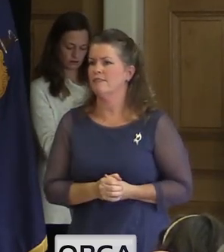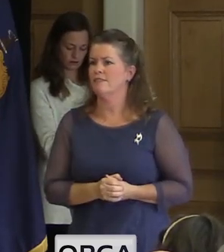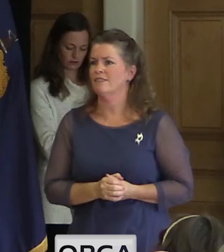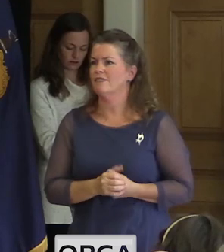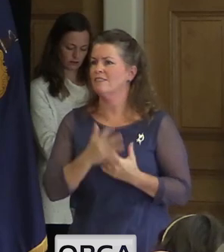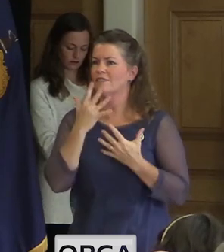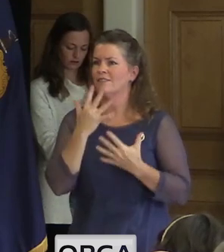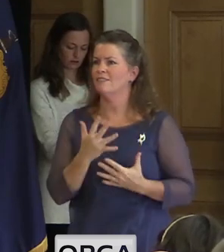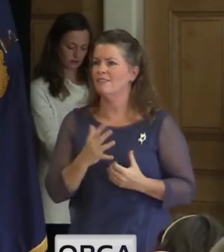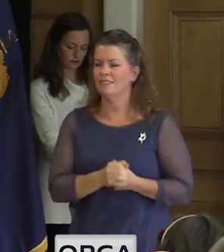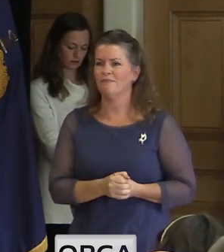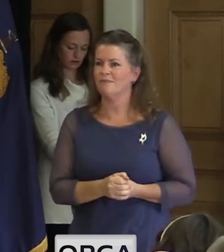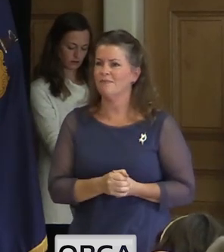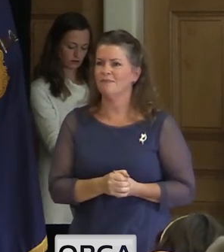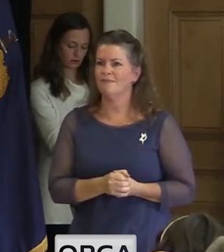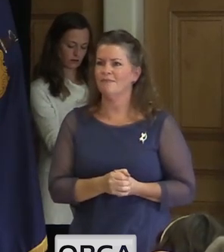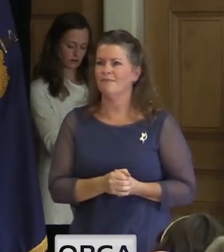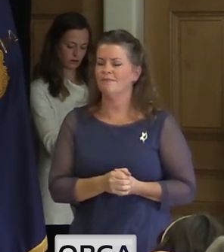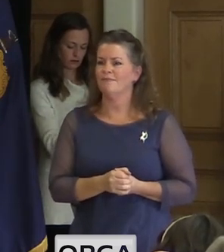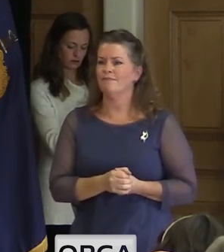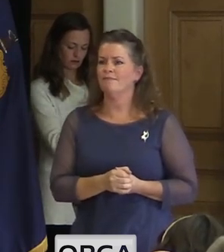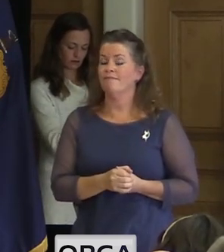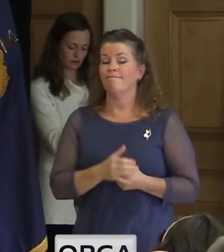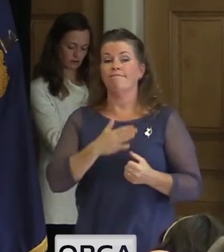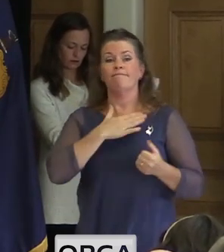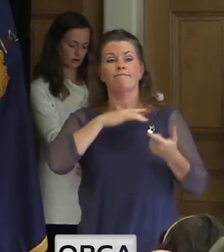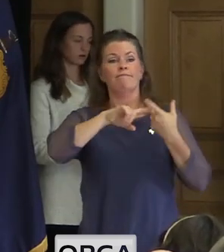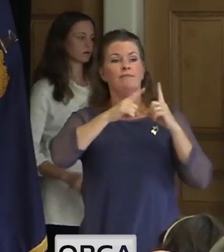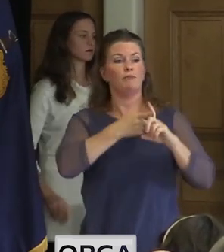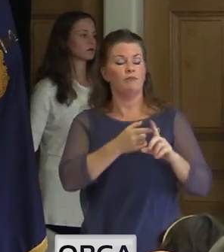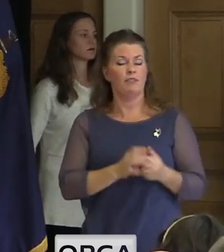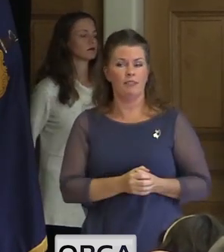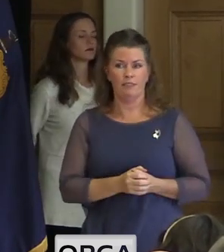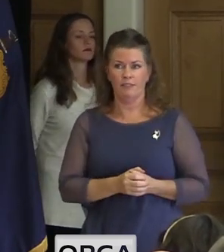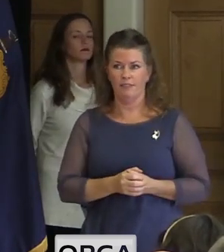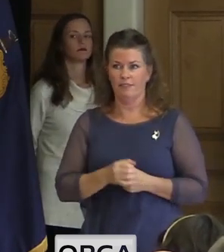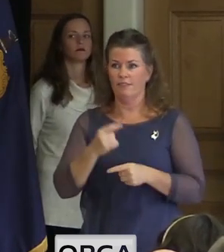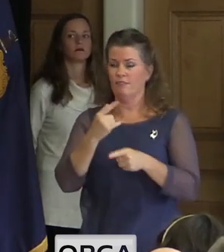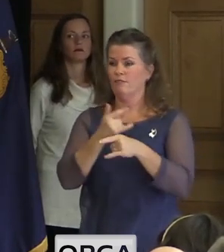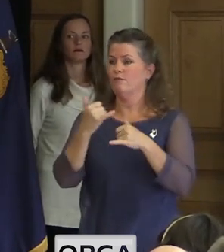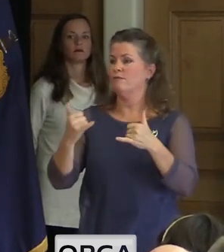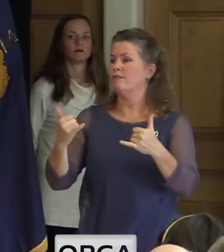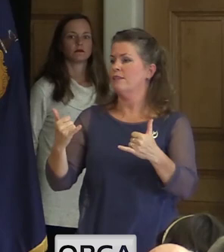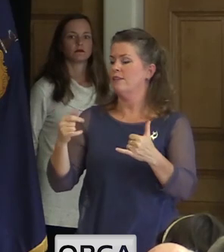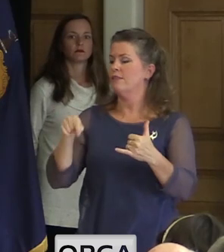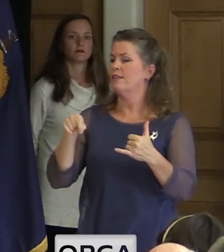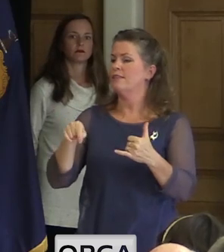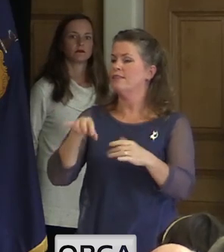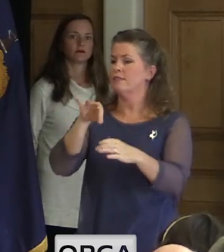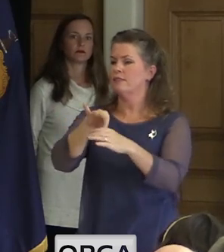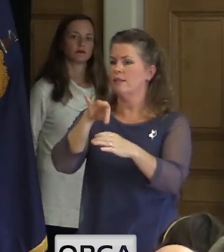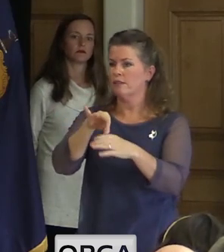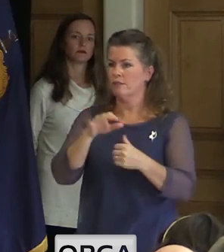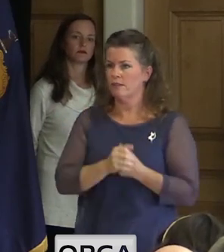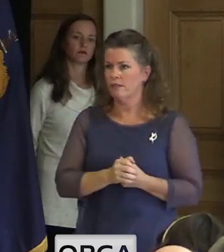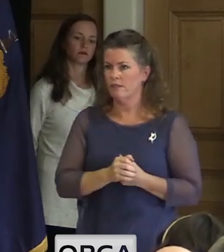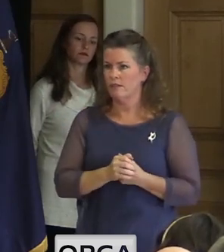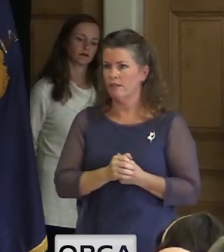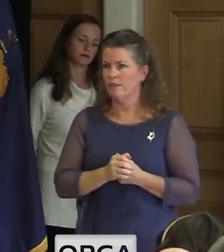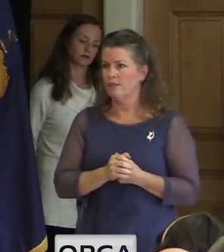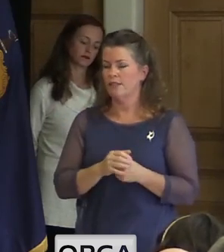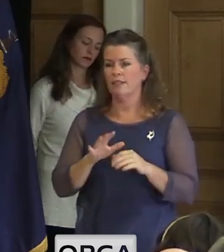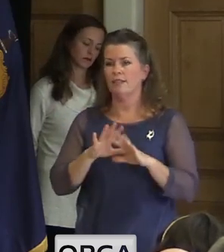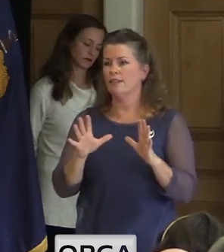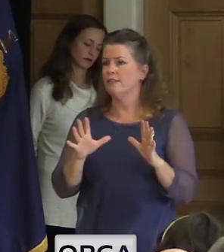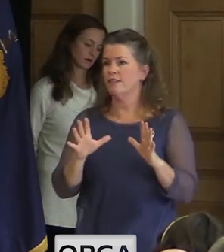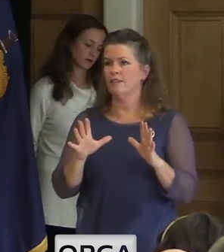that? So, my friends, we have right now, in this midterm election, clearly, to my mind,